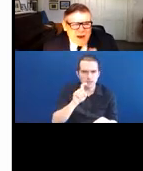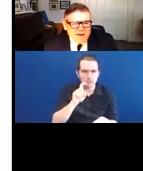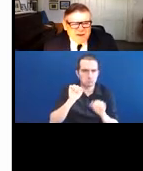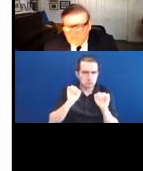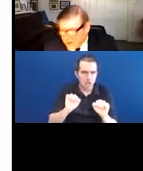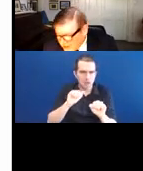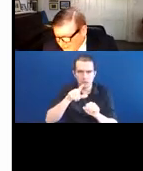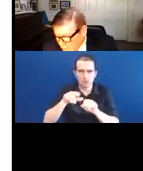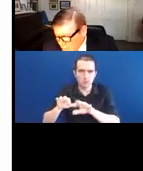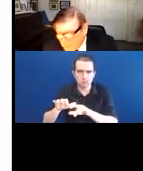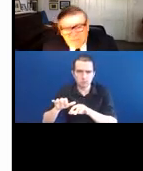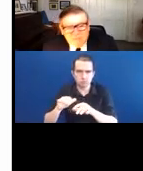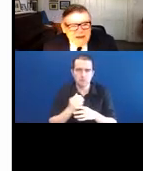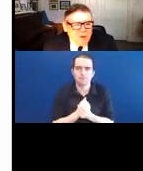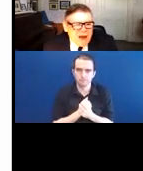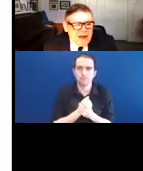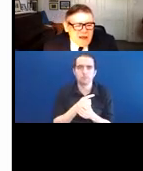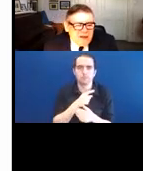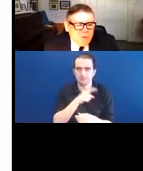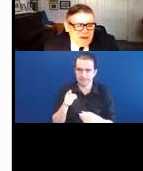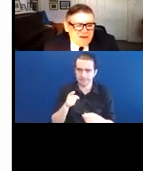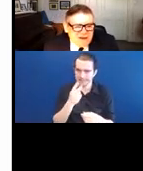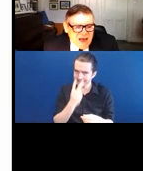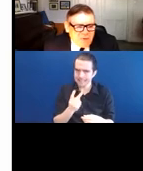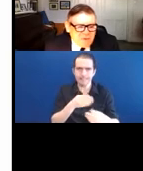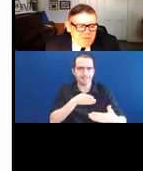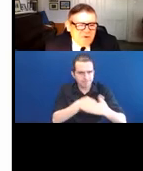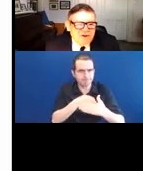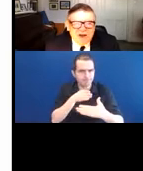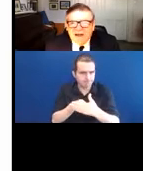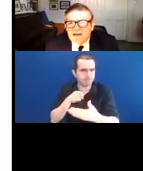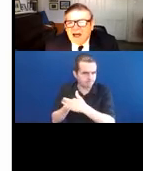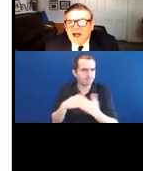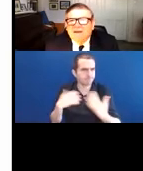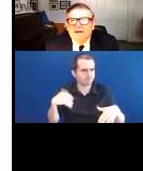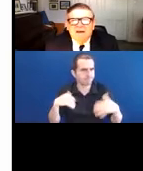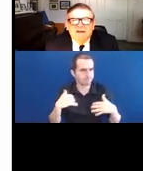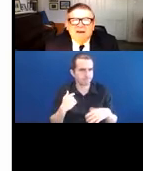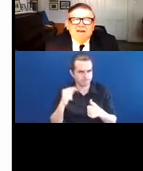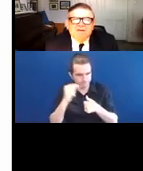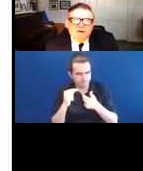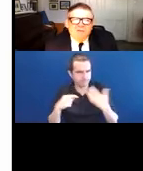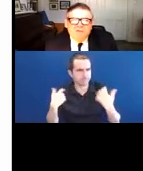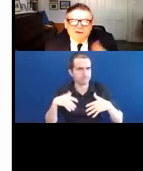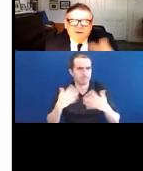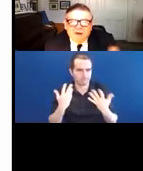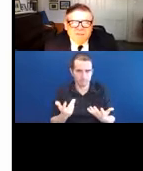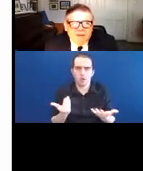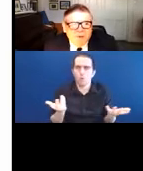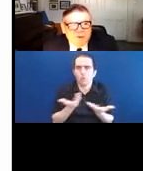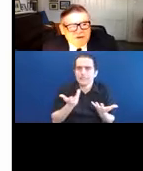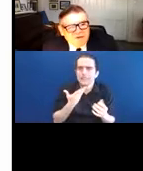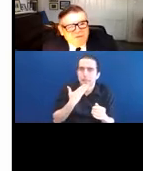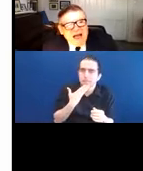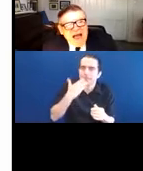of the barriers that you've identified, what would be the best way that we as disabled people could change that? So let's sort of move on to being a bit